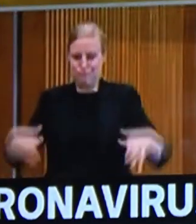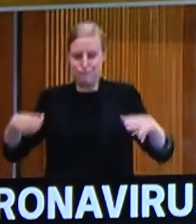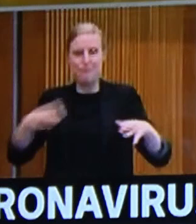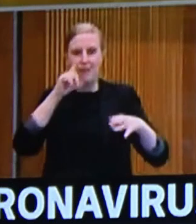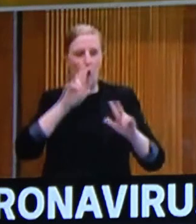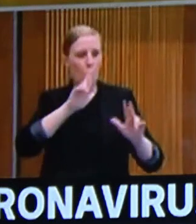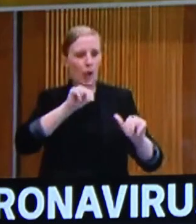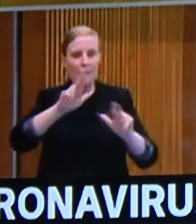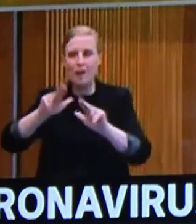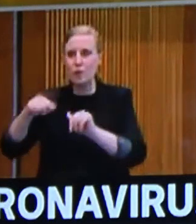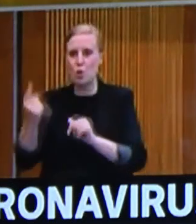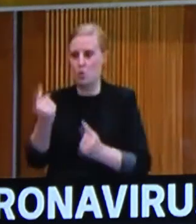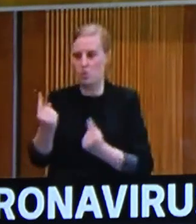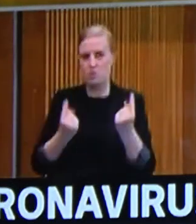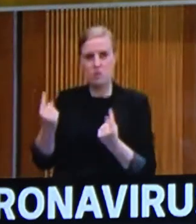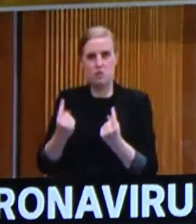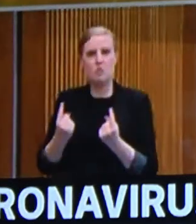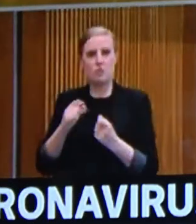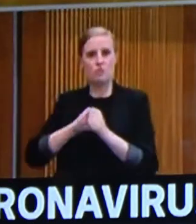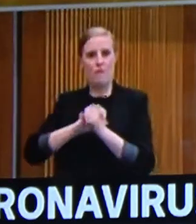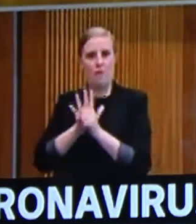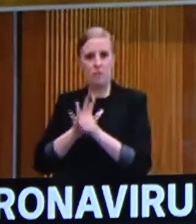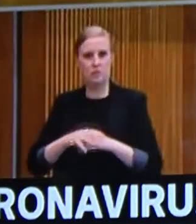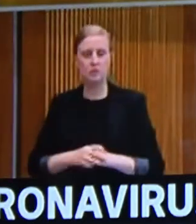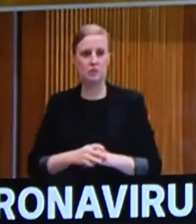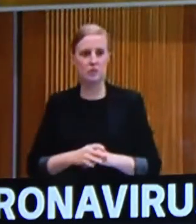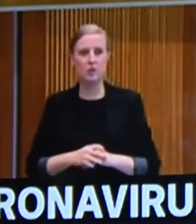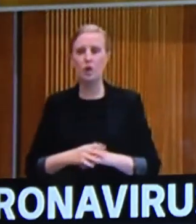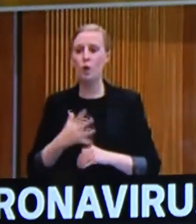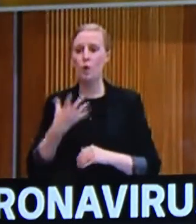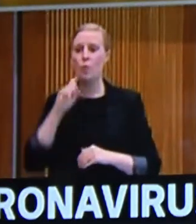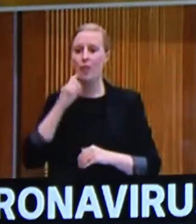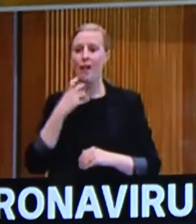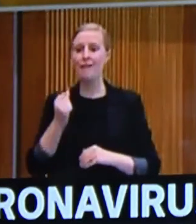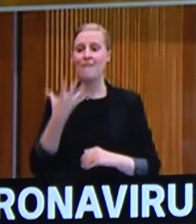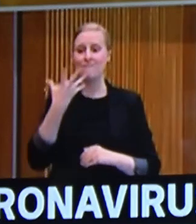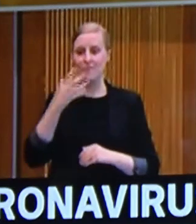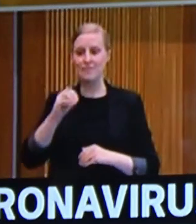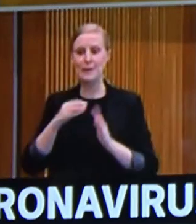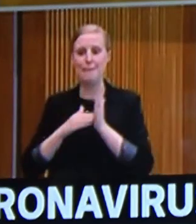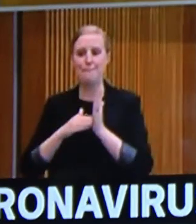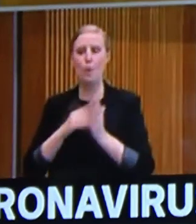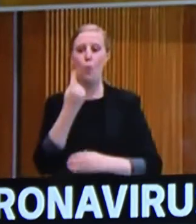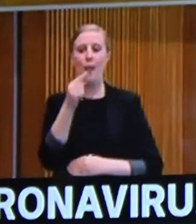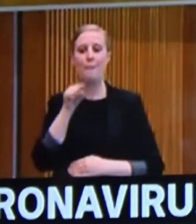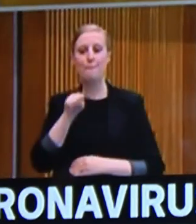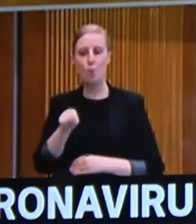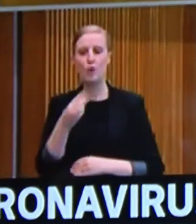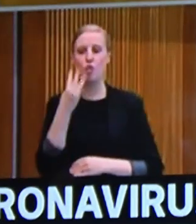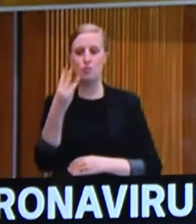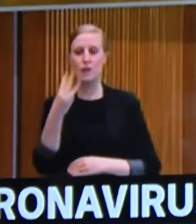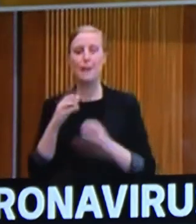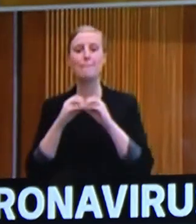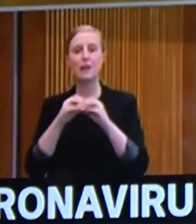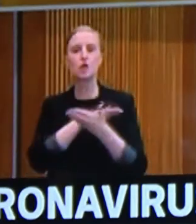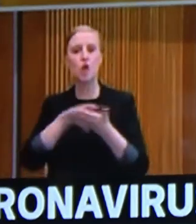$1.3 billion. That's, however, not a capped figure. If more is required, more will be provided.